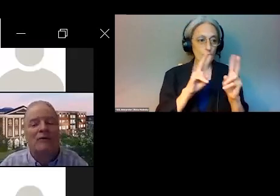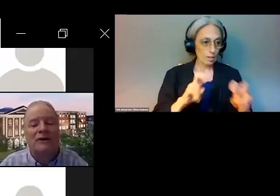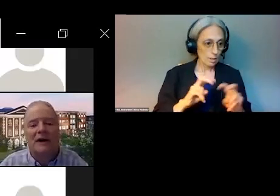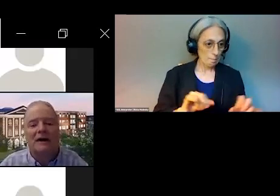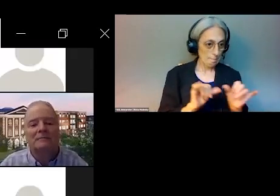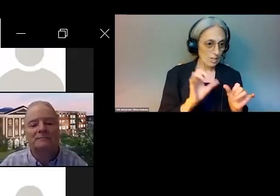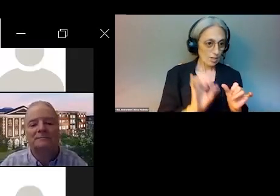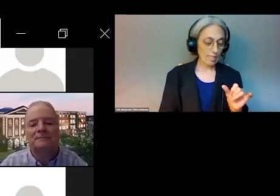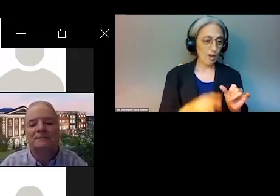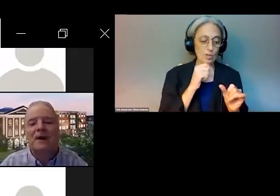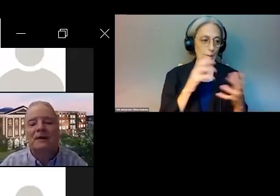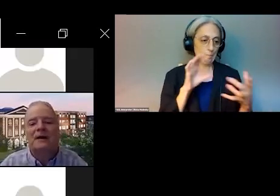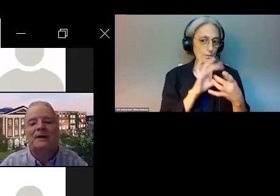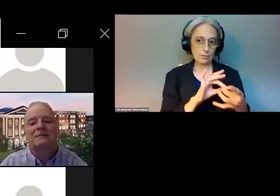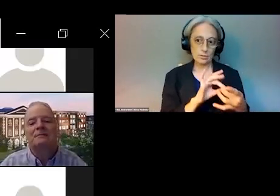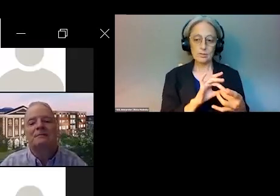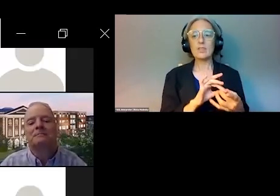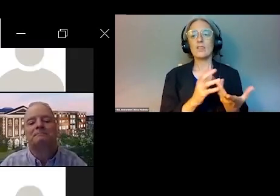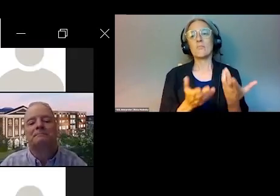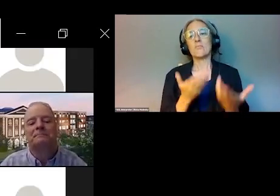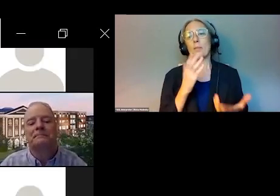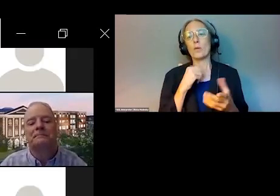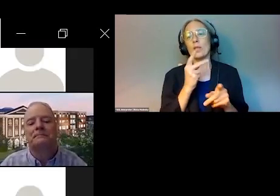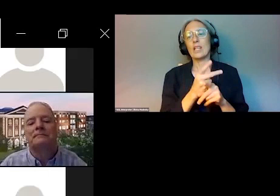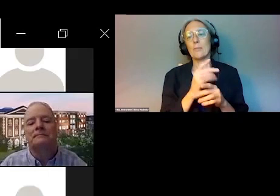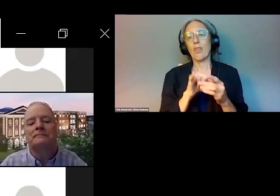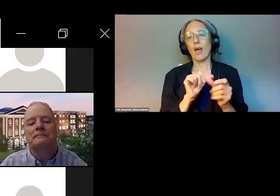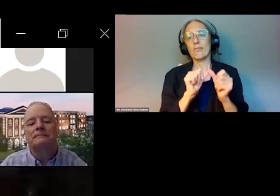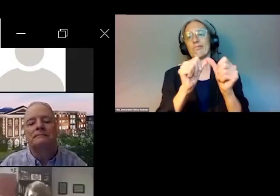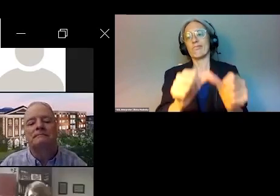that over time. Next.